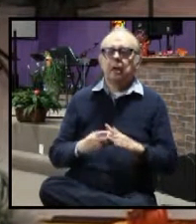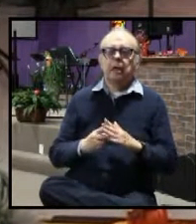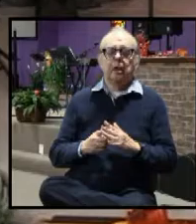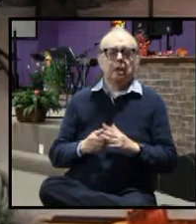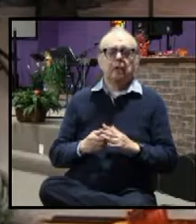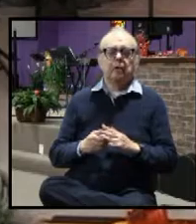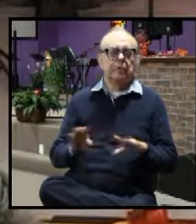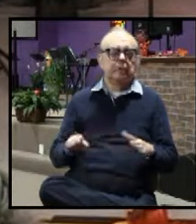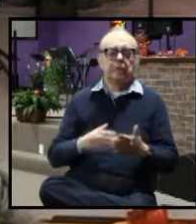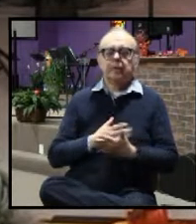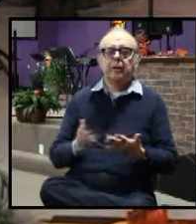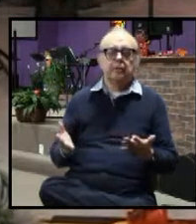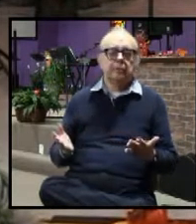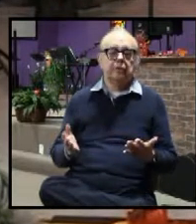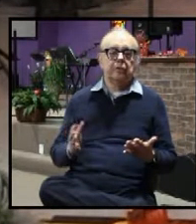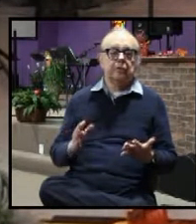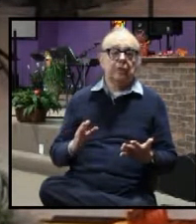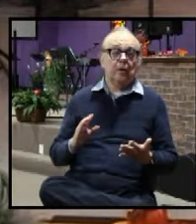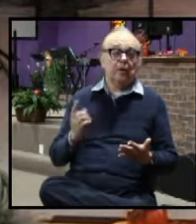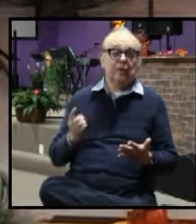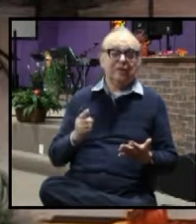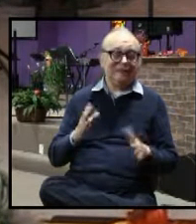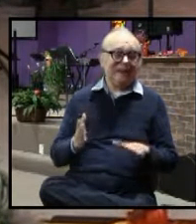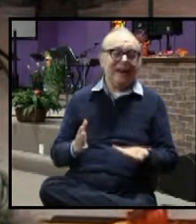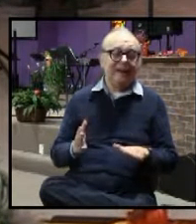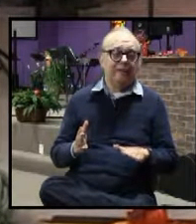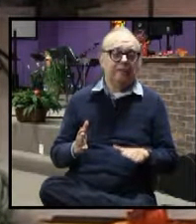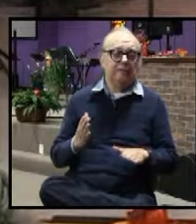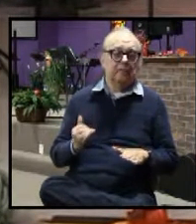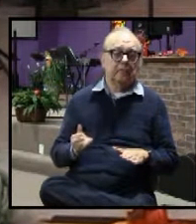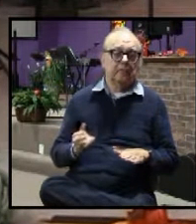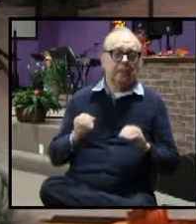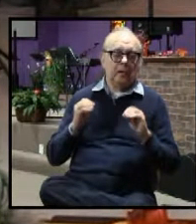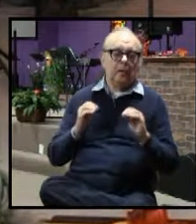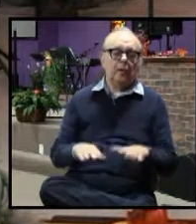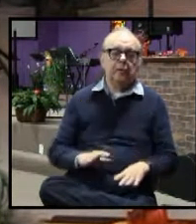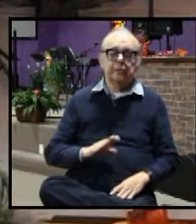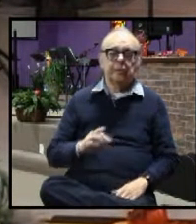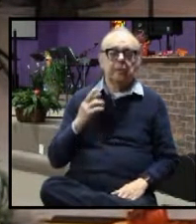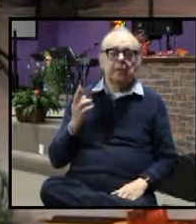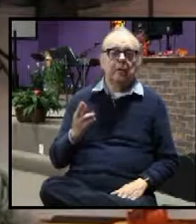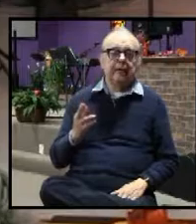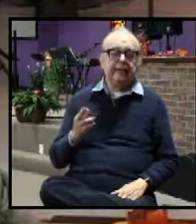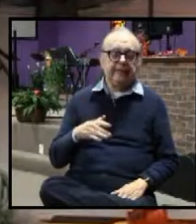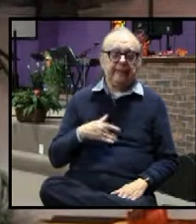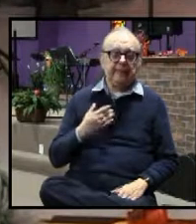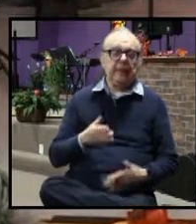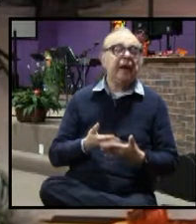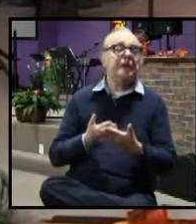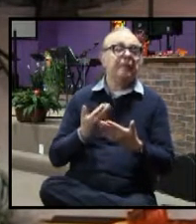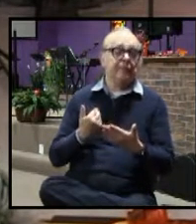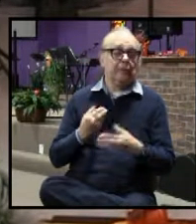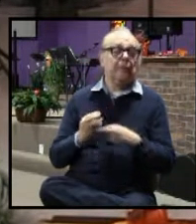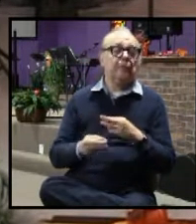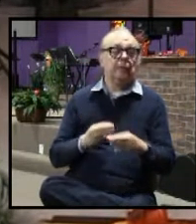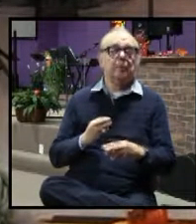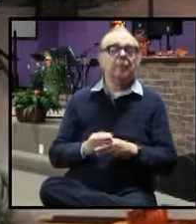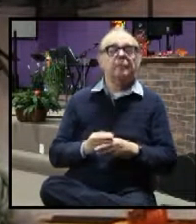And they began to just do anything they could to just die because they lost their purpose that they thought they had in this